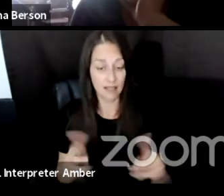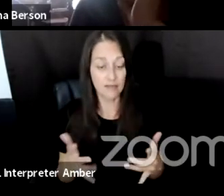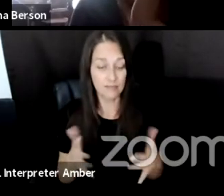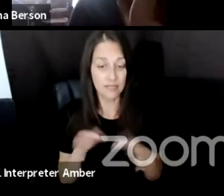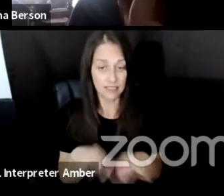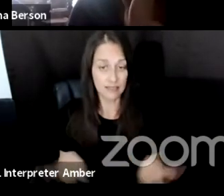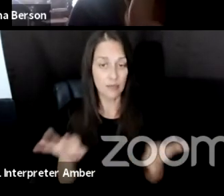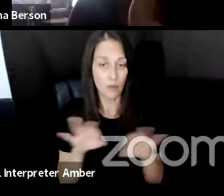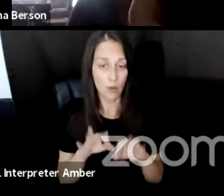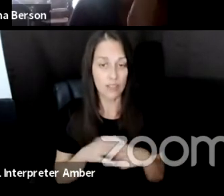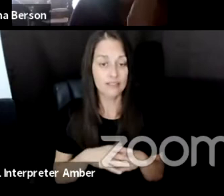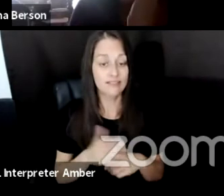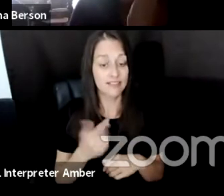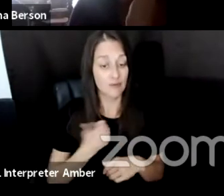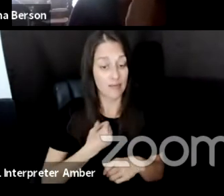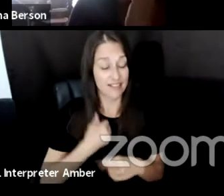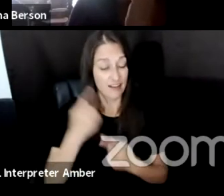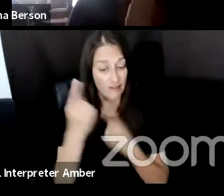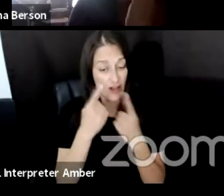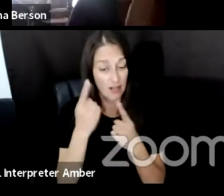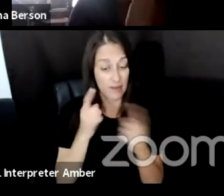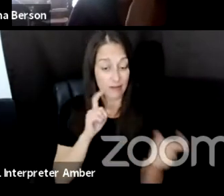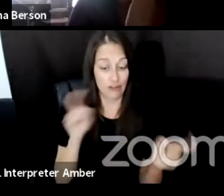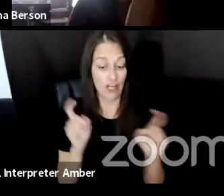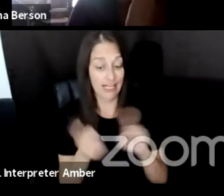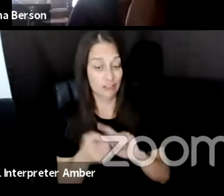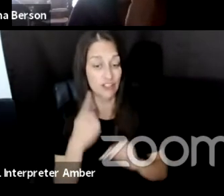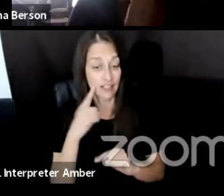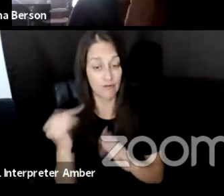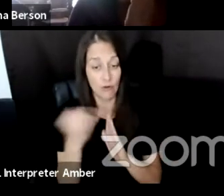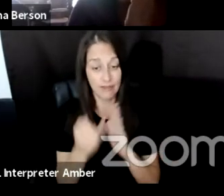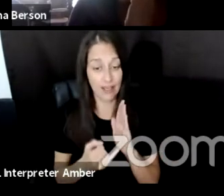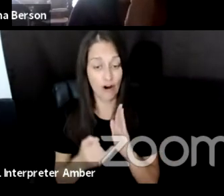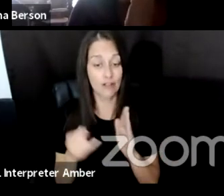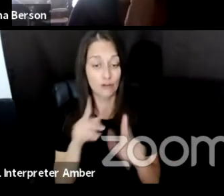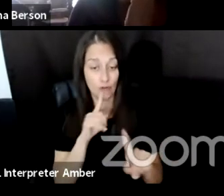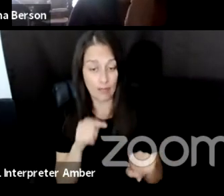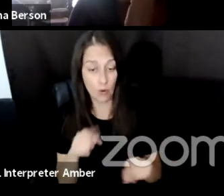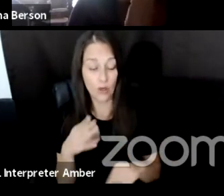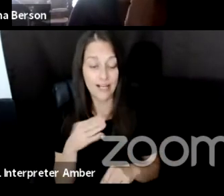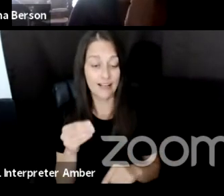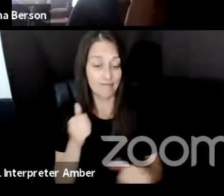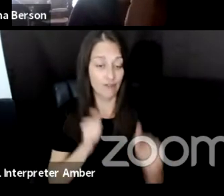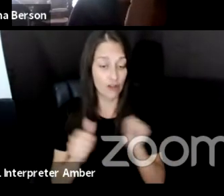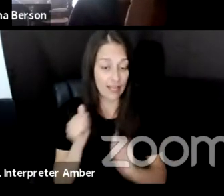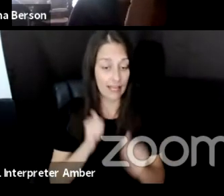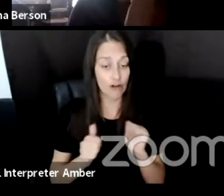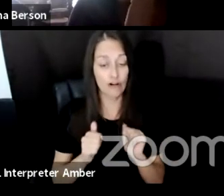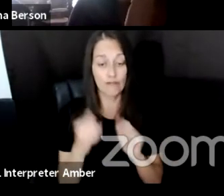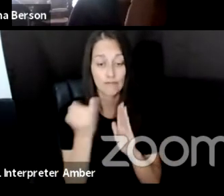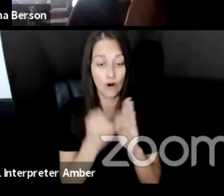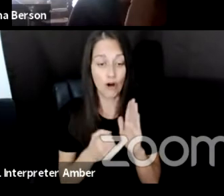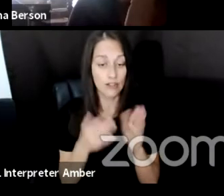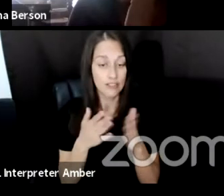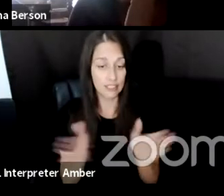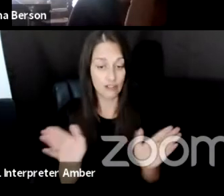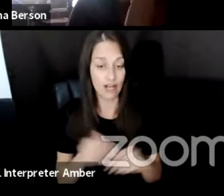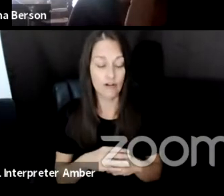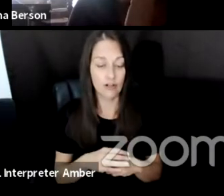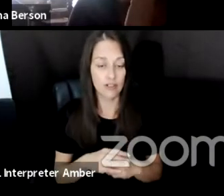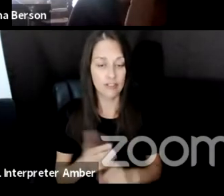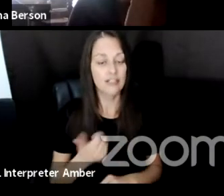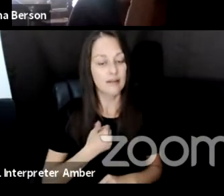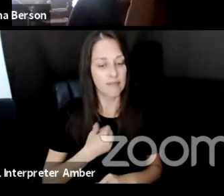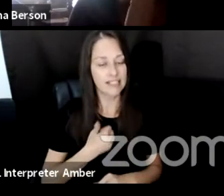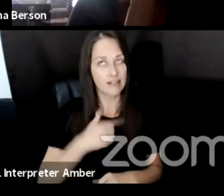arts coverage and for theater in general and the arts in general, I do think of community